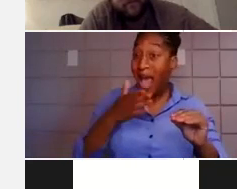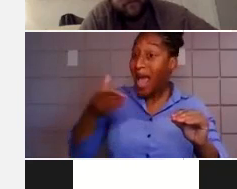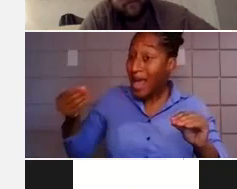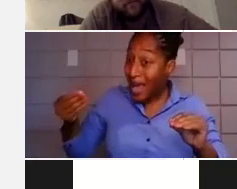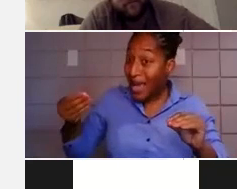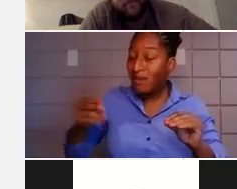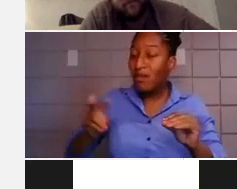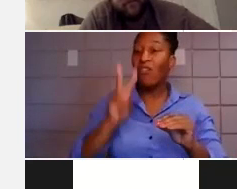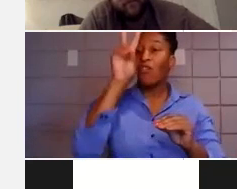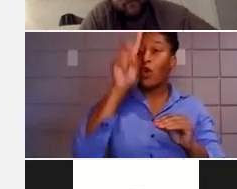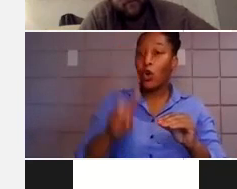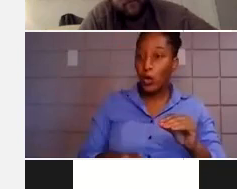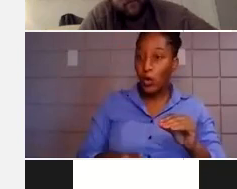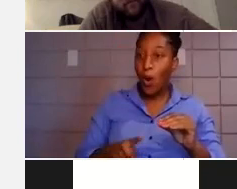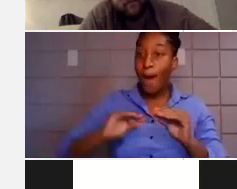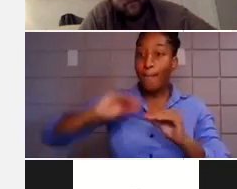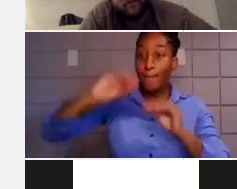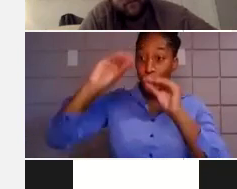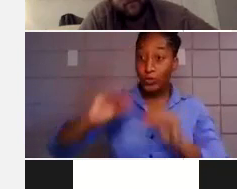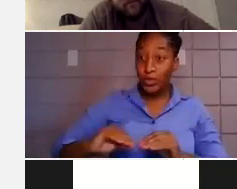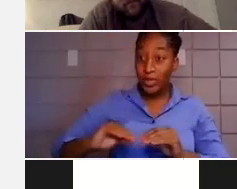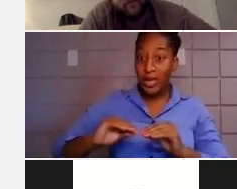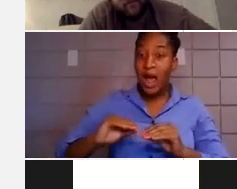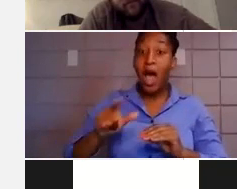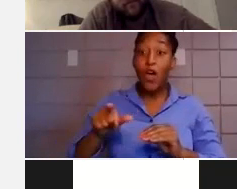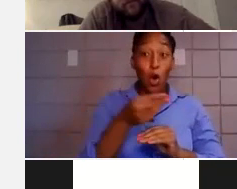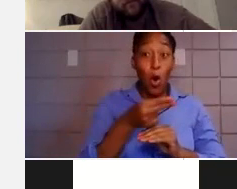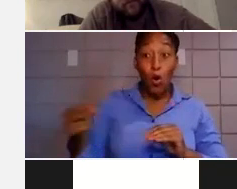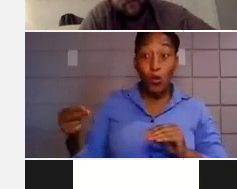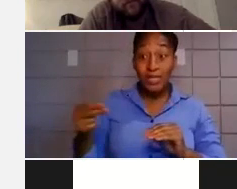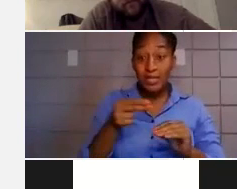fall. Oh, wait, we already know how to do free fall.